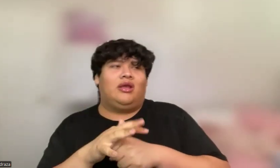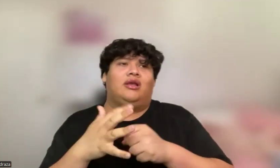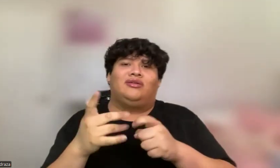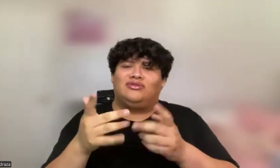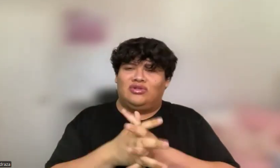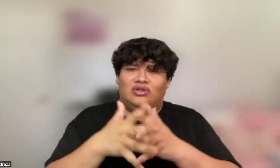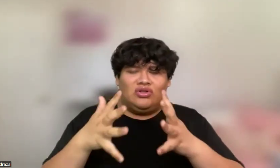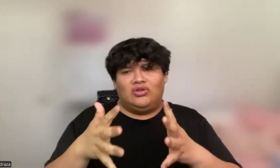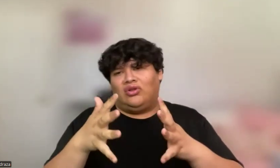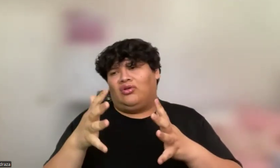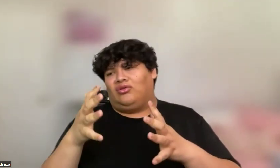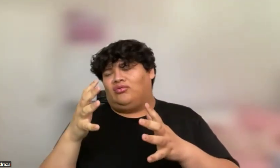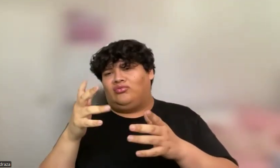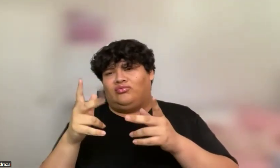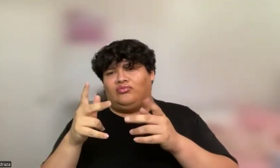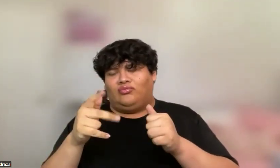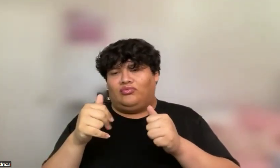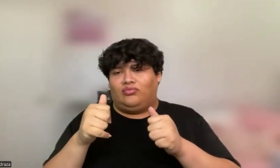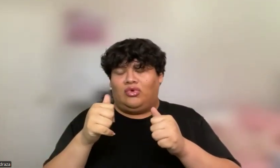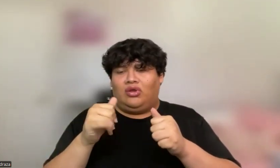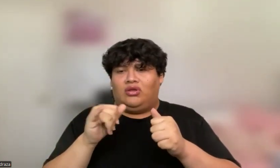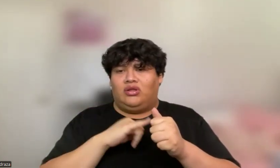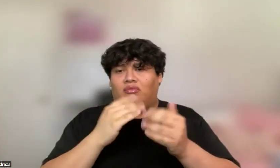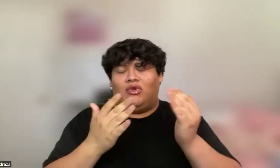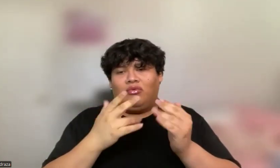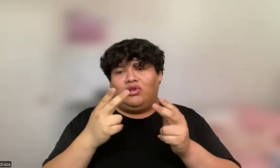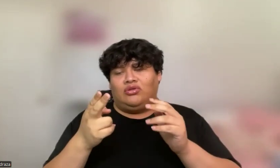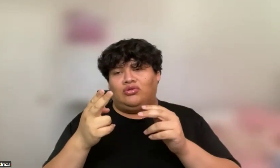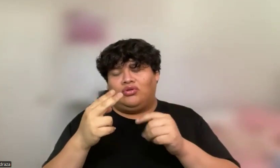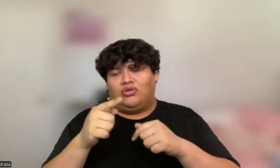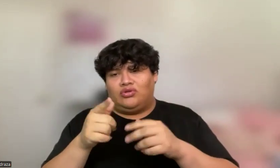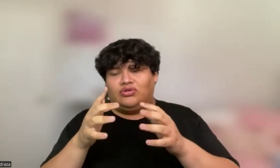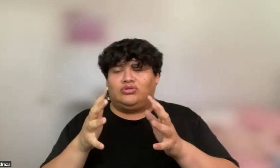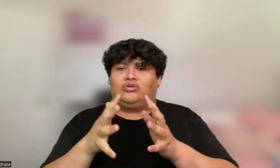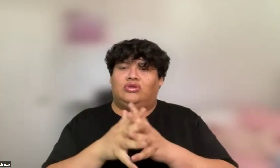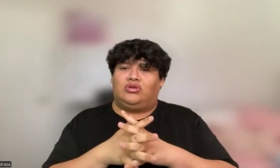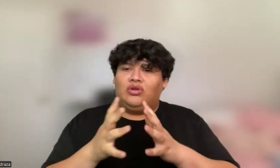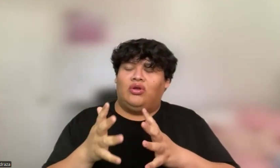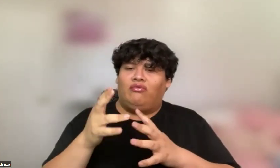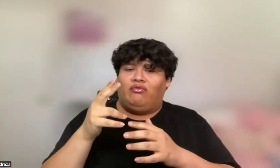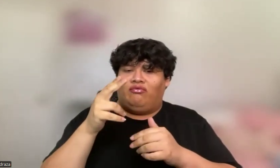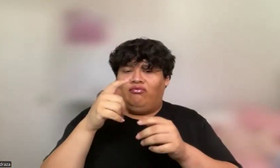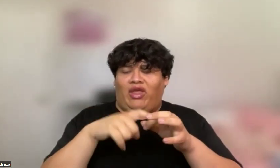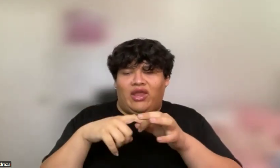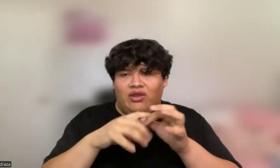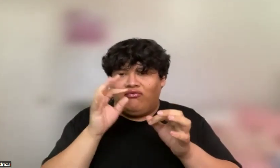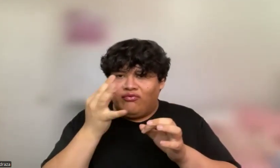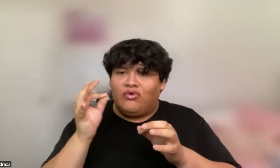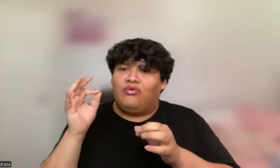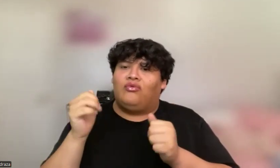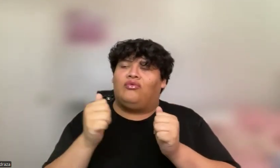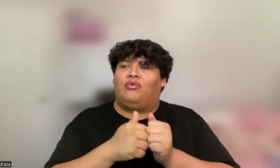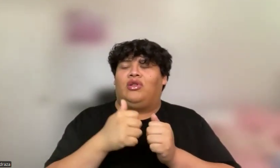there's a lot of low-hanging fruit. Maybe as a note of hope, I actually think there's a lot of low-hanging fruit that's about like training